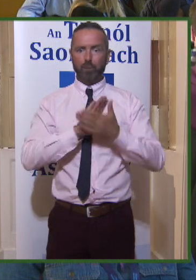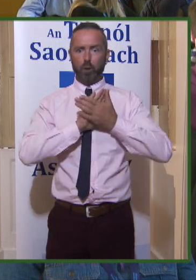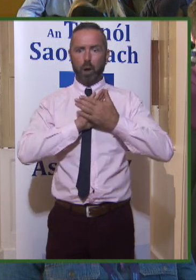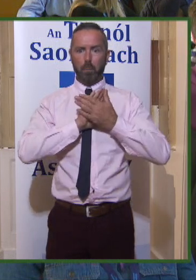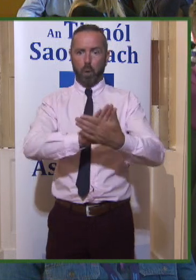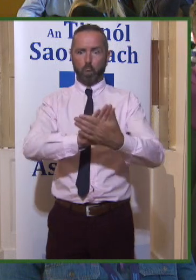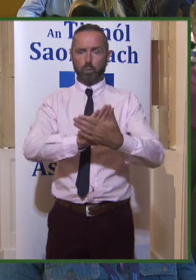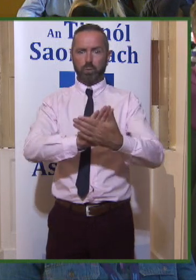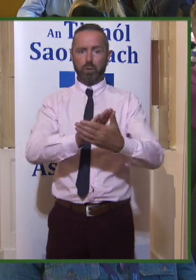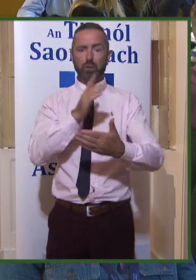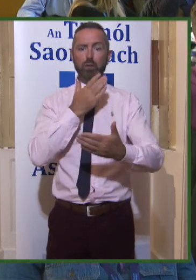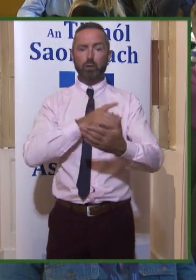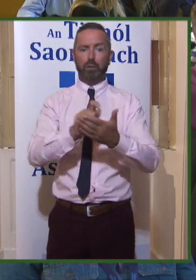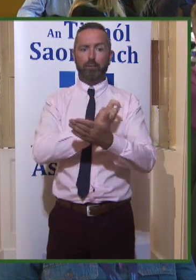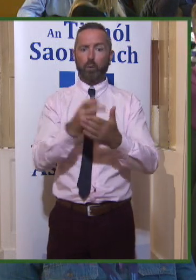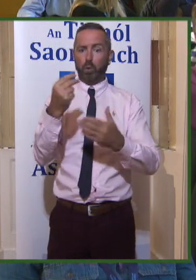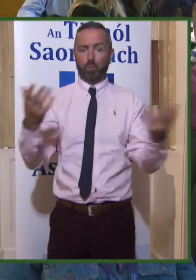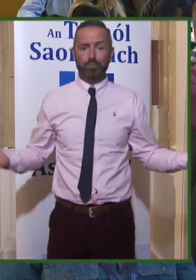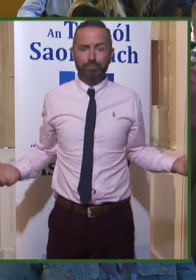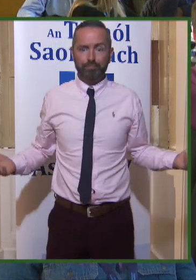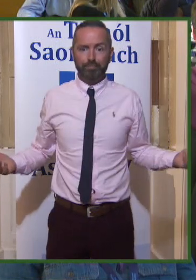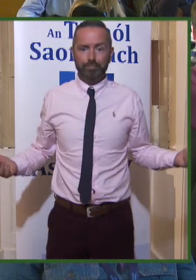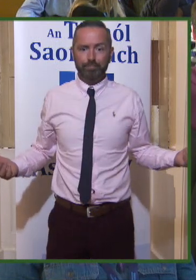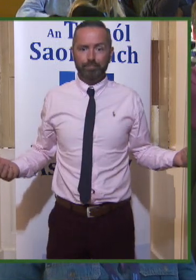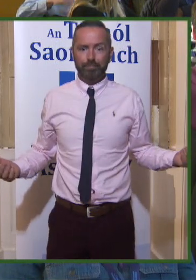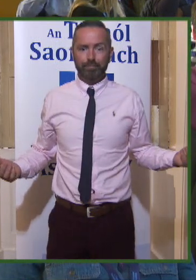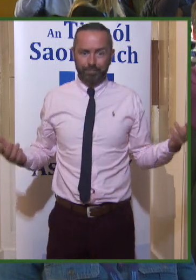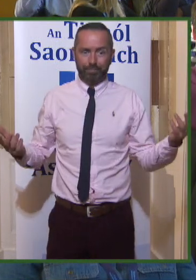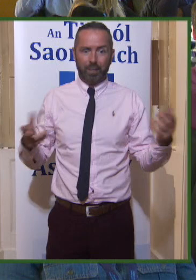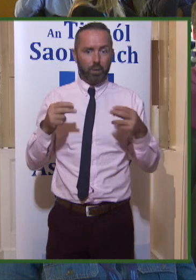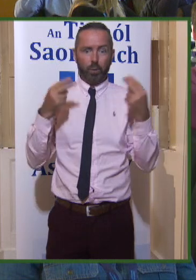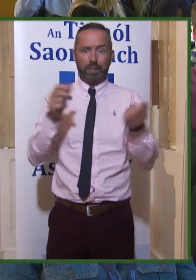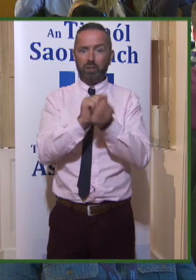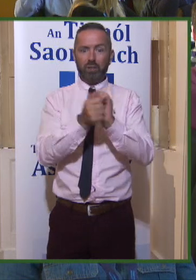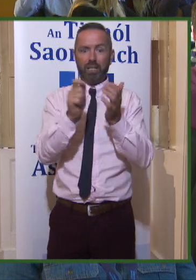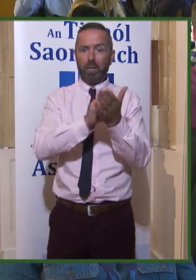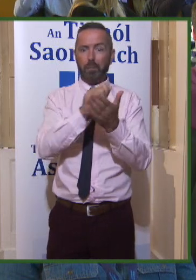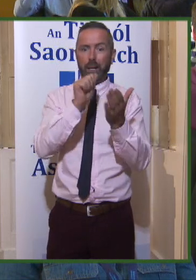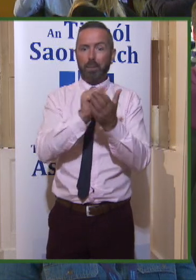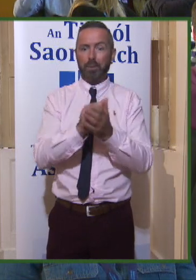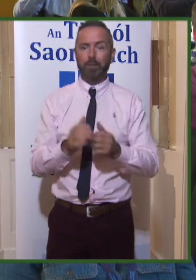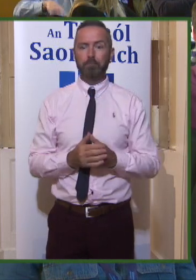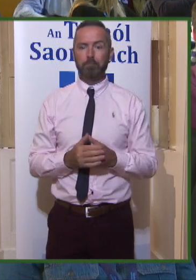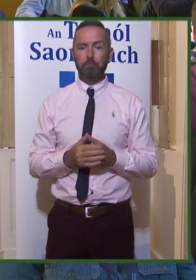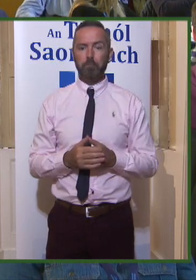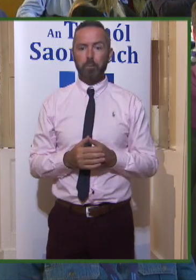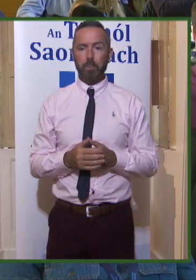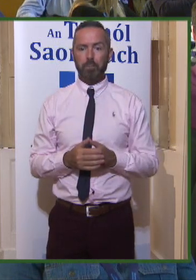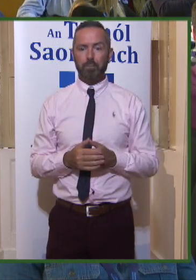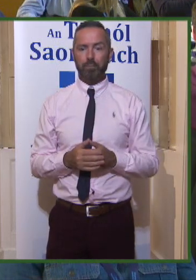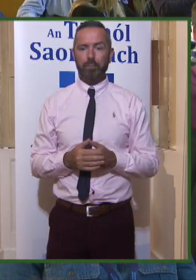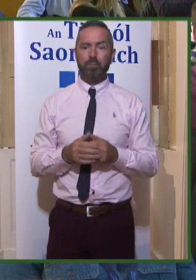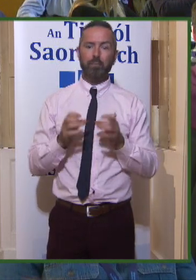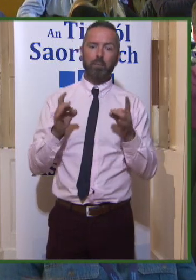that, you simply vote no on that. So you don't need to change the ballot paper. Okay, thanks, Ross.